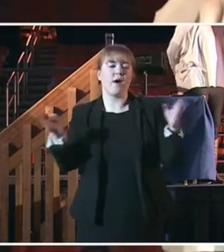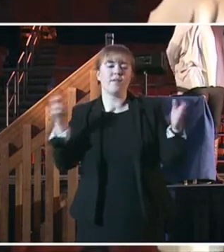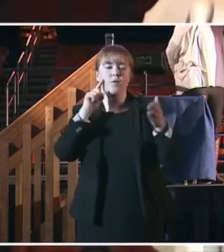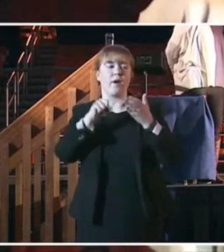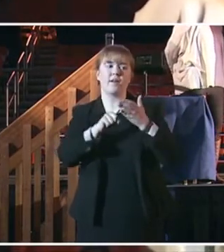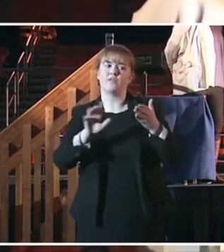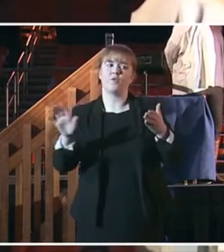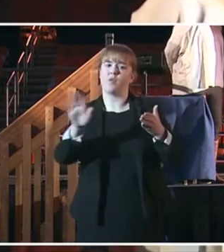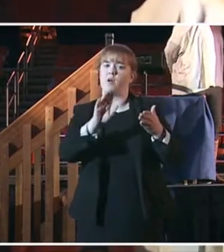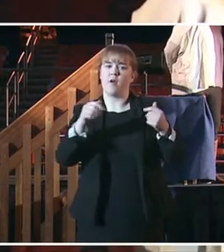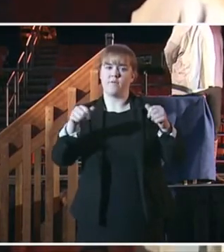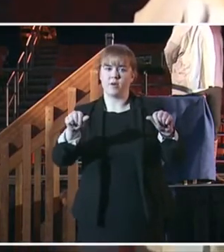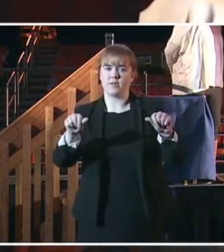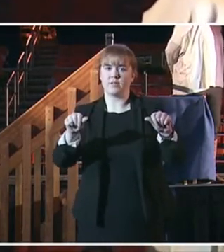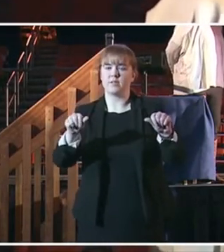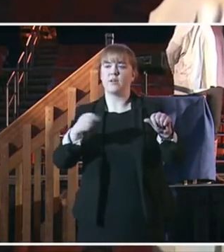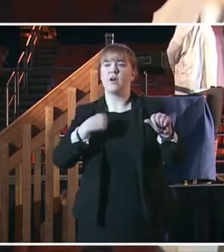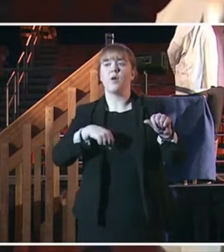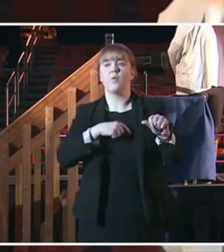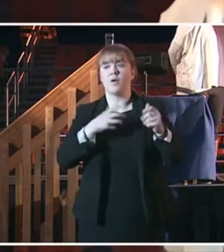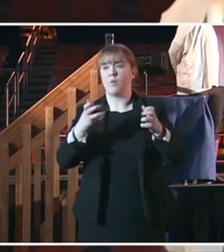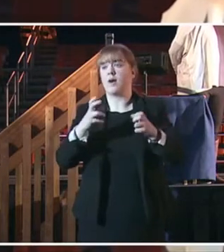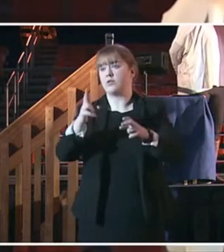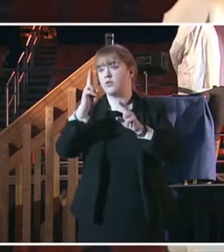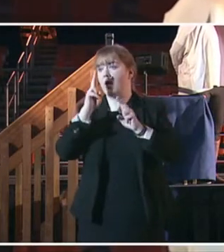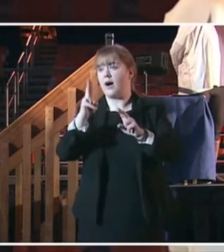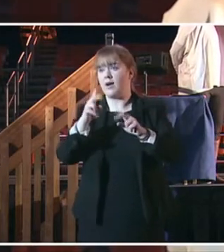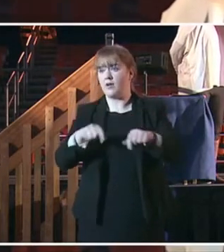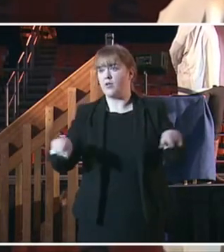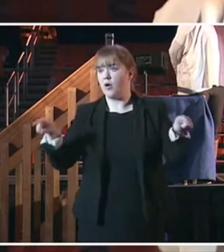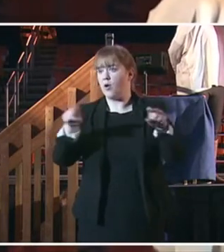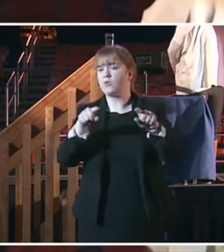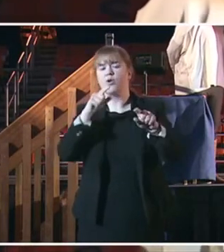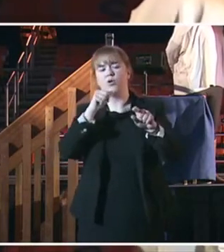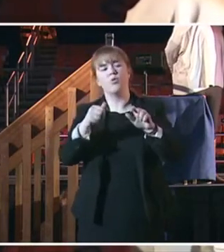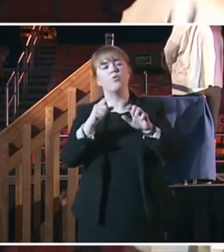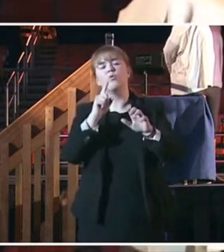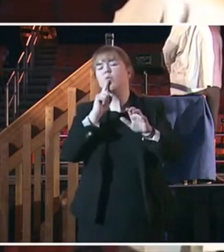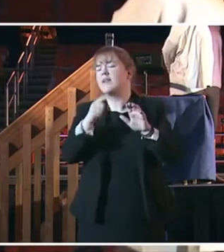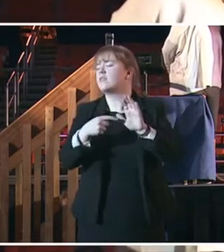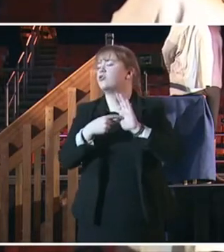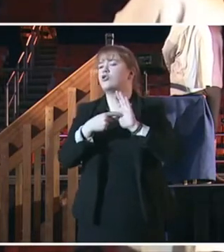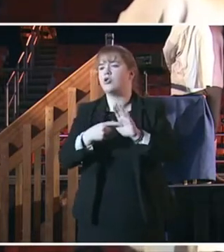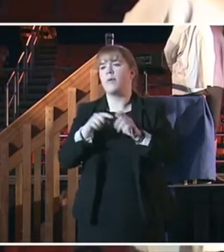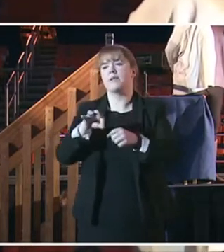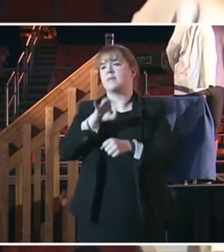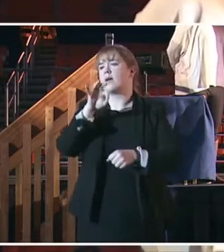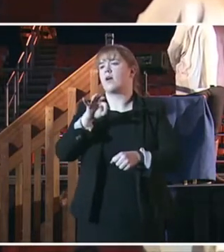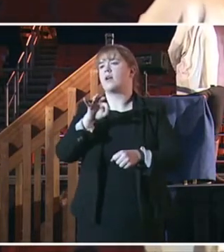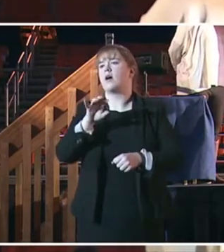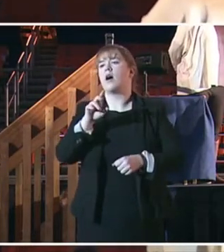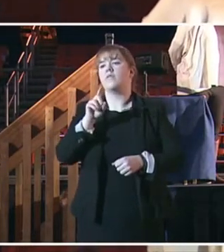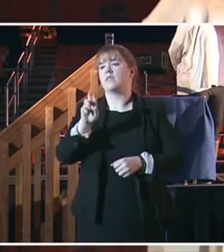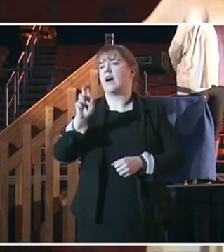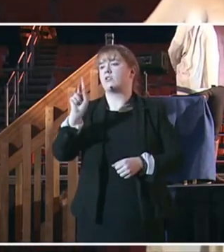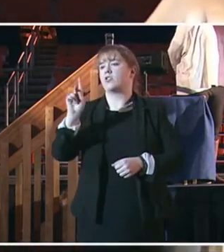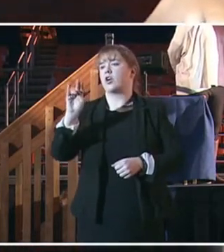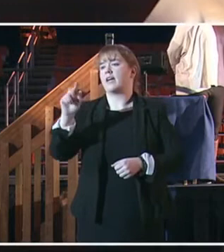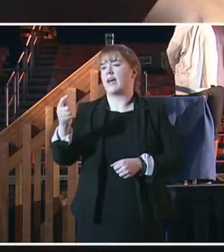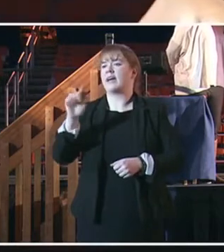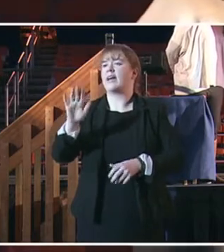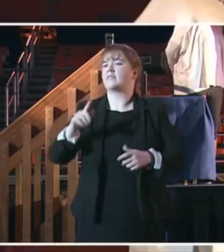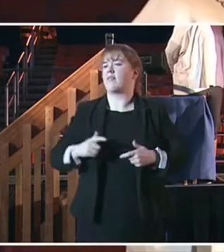efforts. We seek to honor those who exemplify the spirit of Dr. King's life and work this